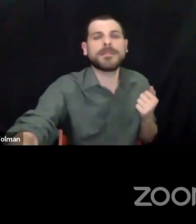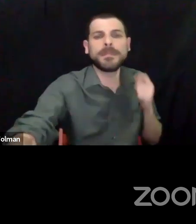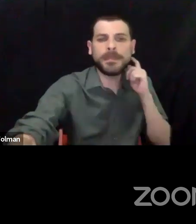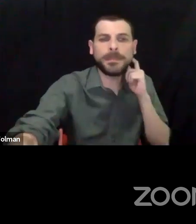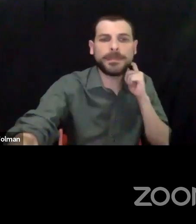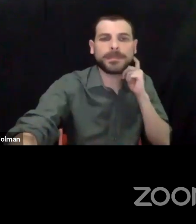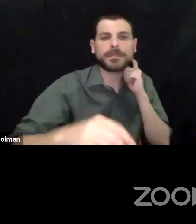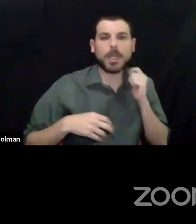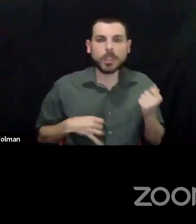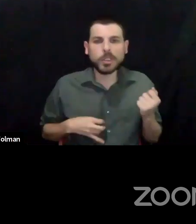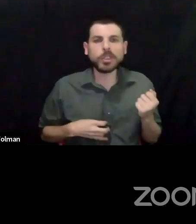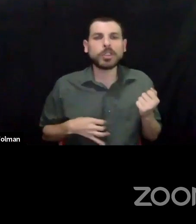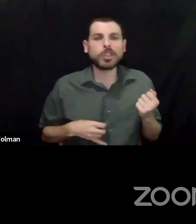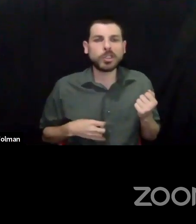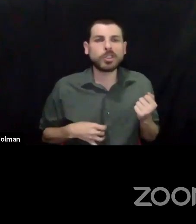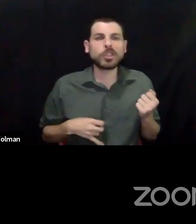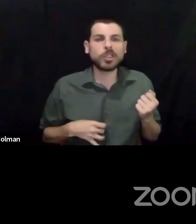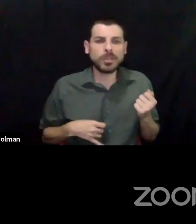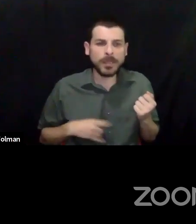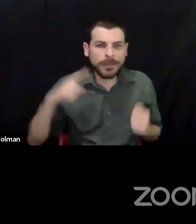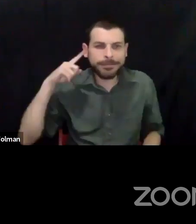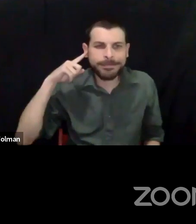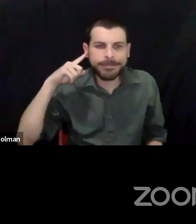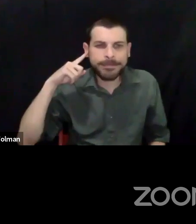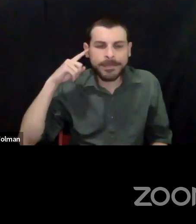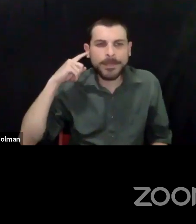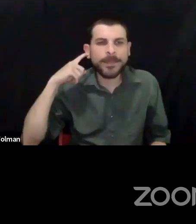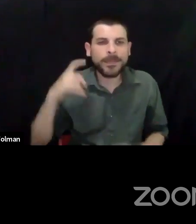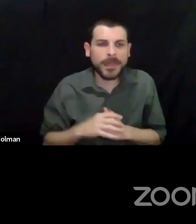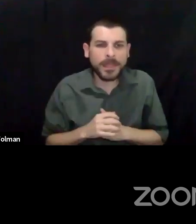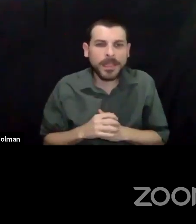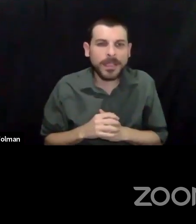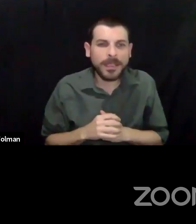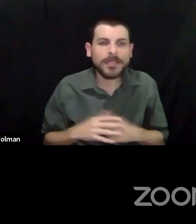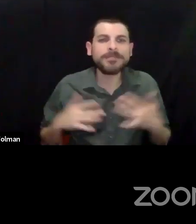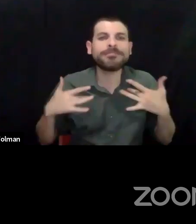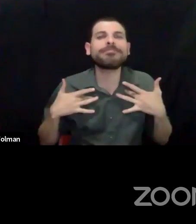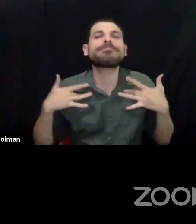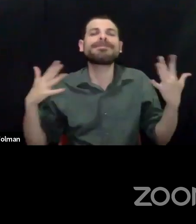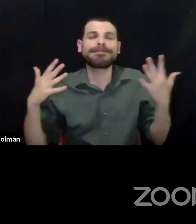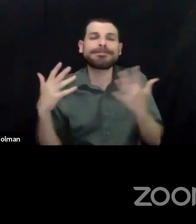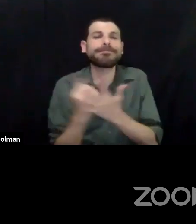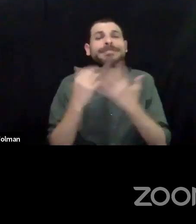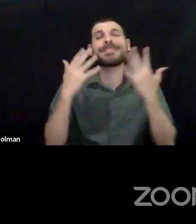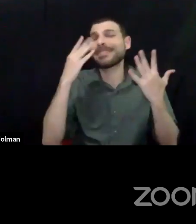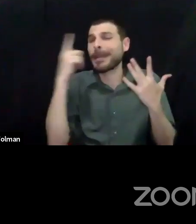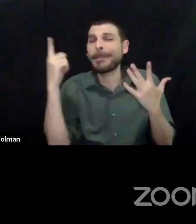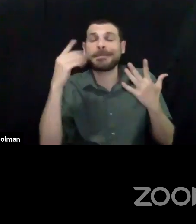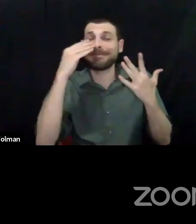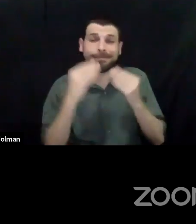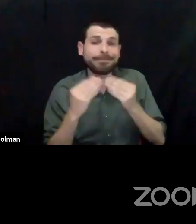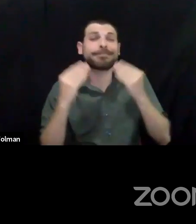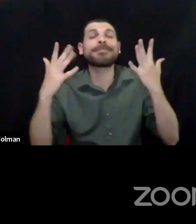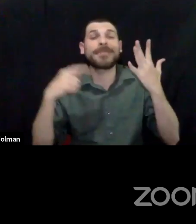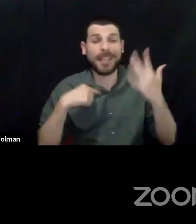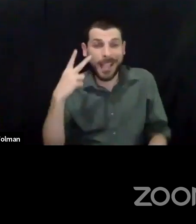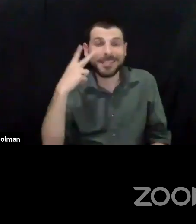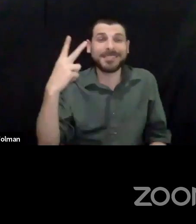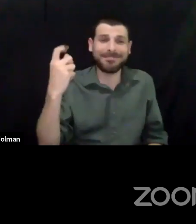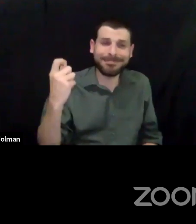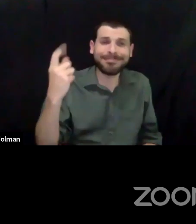Anna needs to bring her respect. Freeway was something I don't care. I see, I